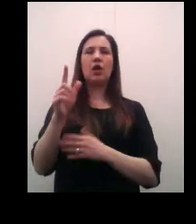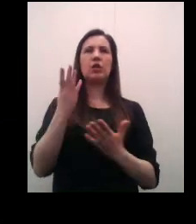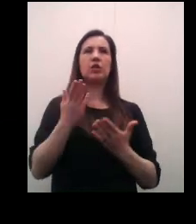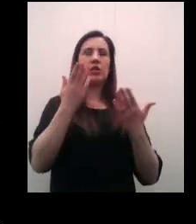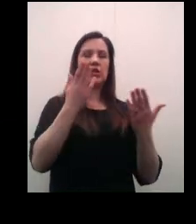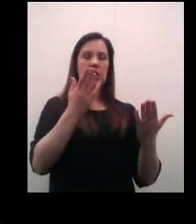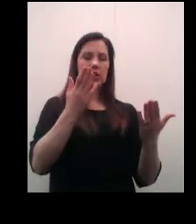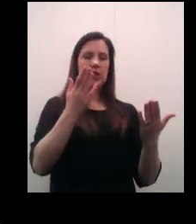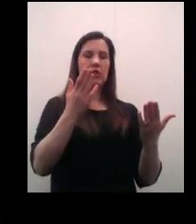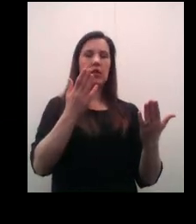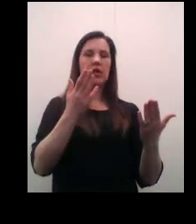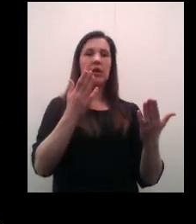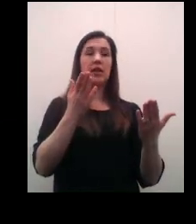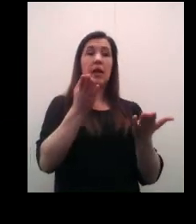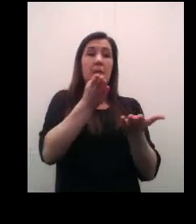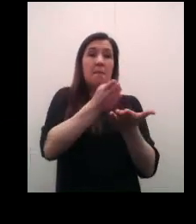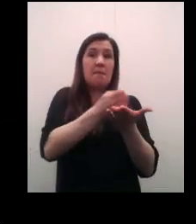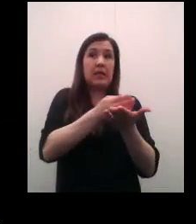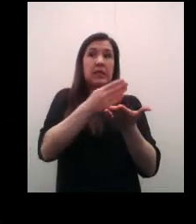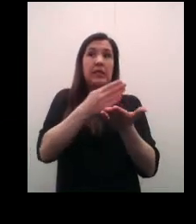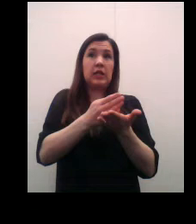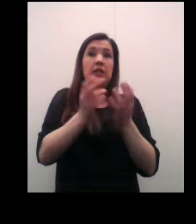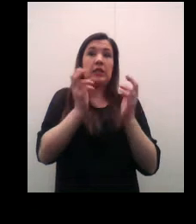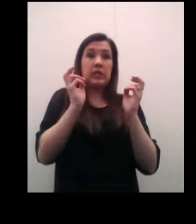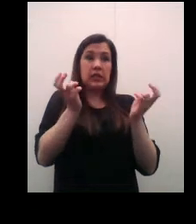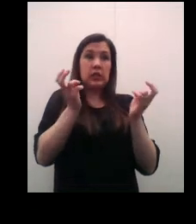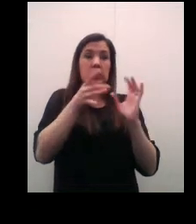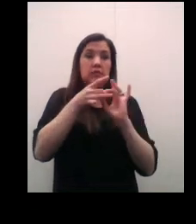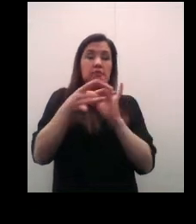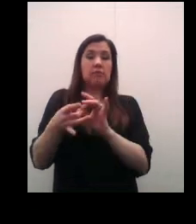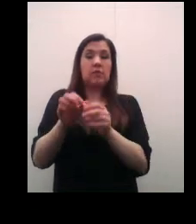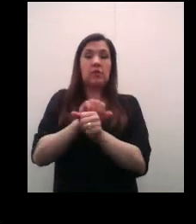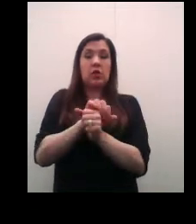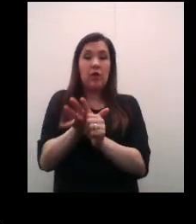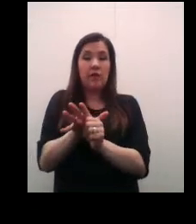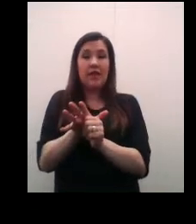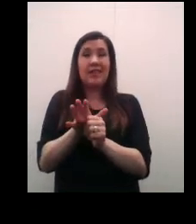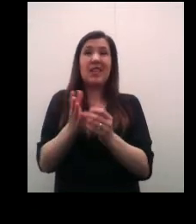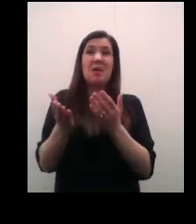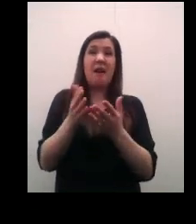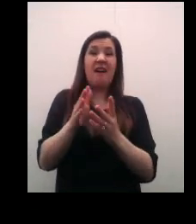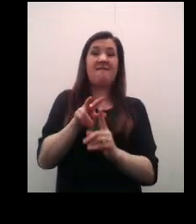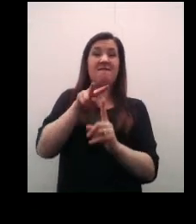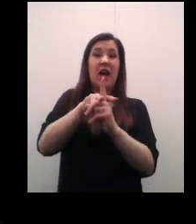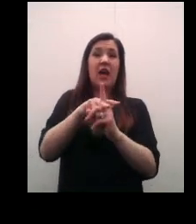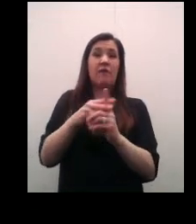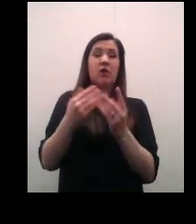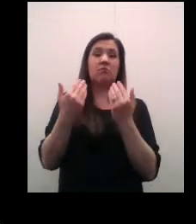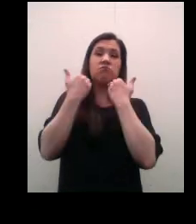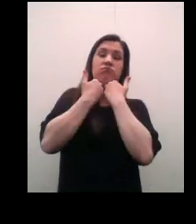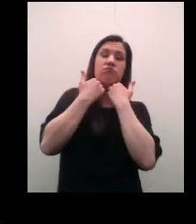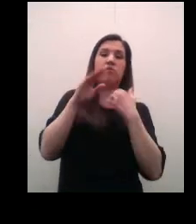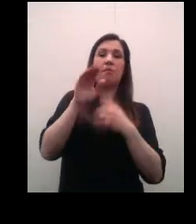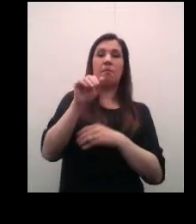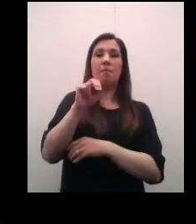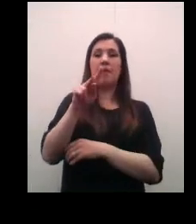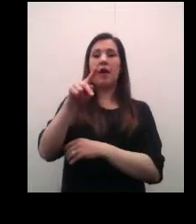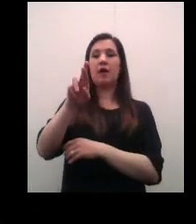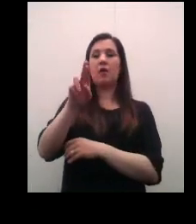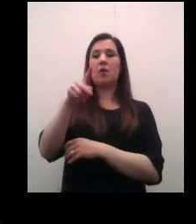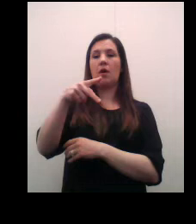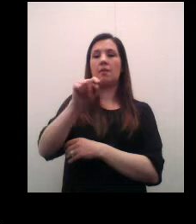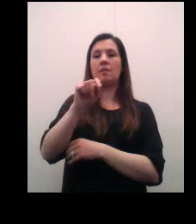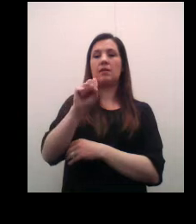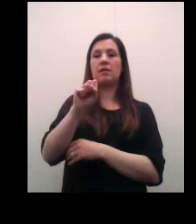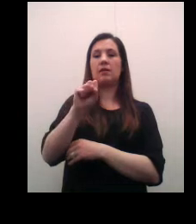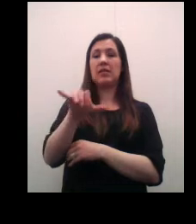facing budgetary issues due to COVID-19 should consider filing for bankruptcy, arguing that it's helped some cities and other